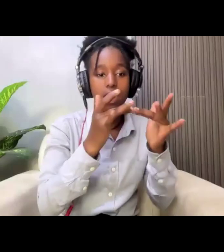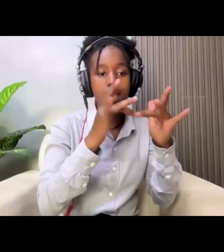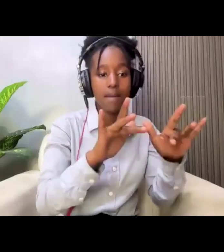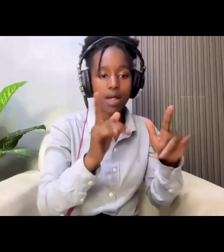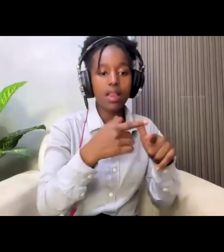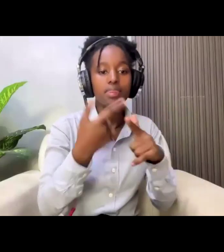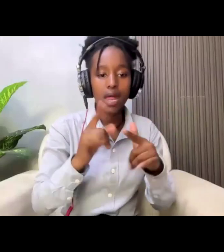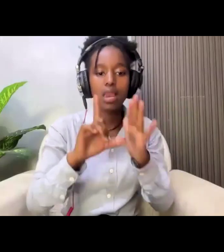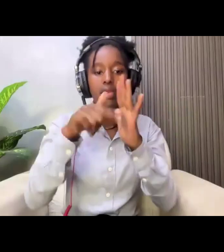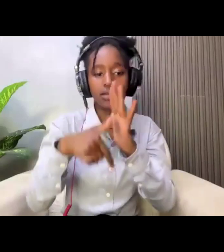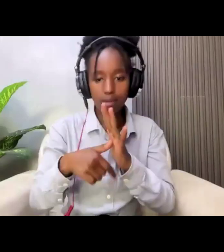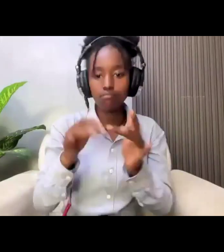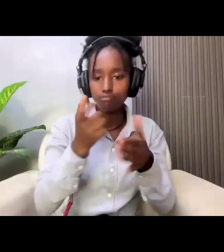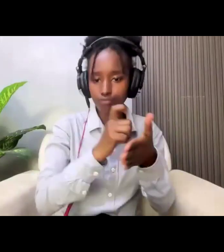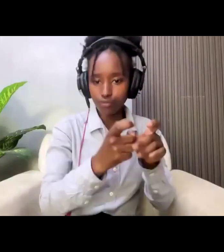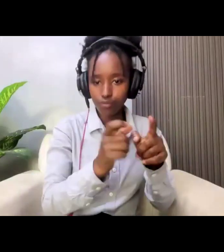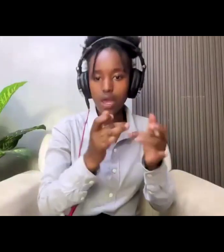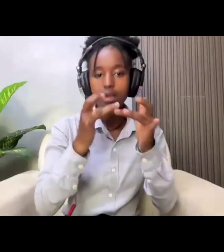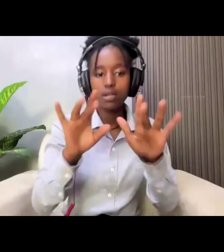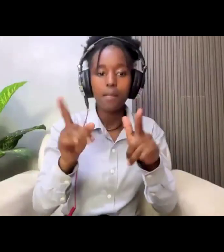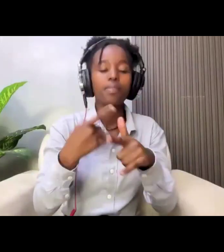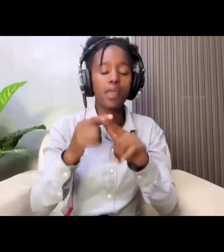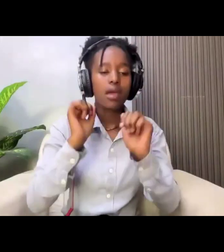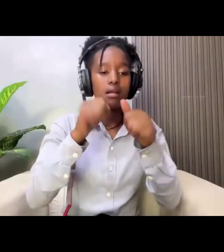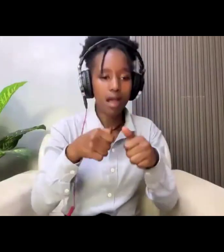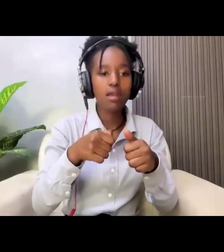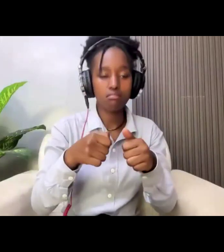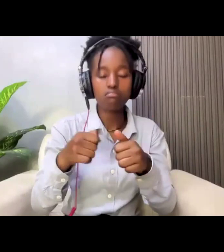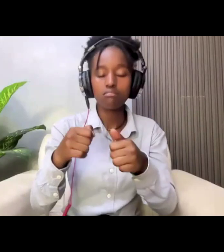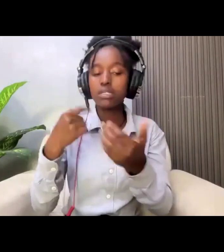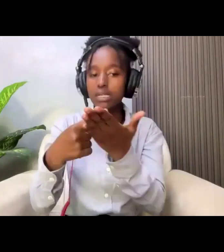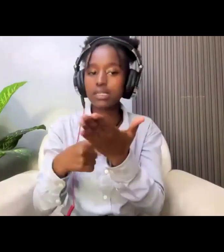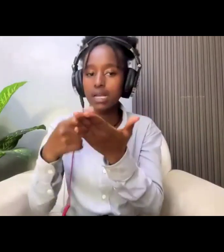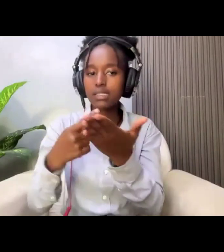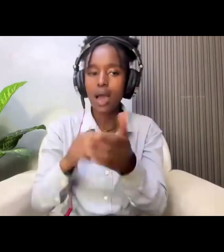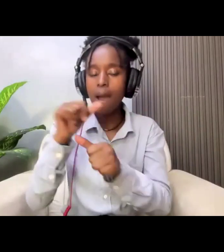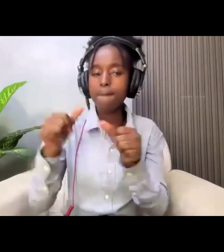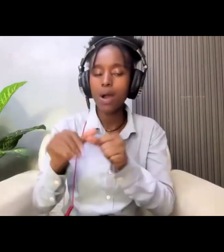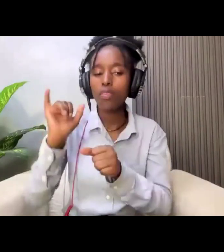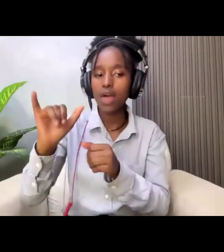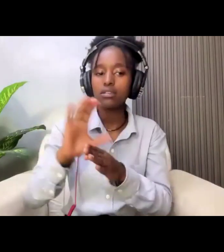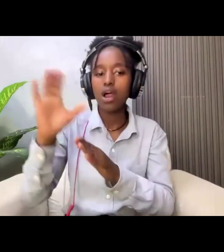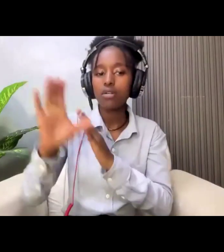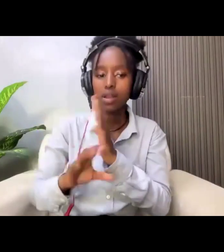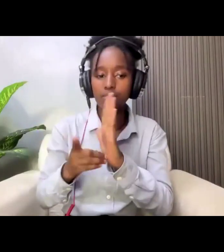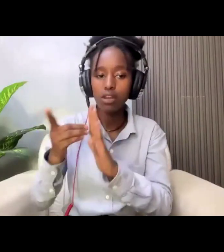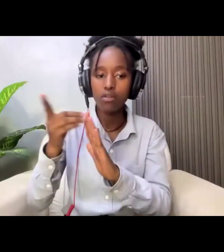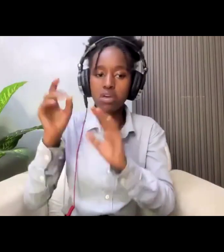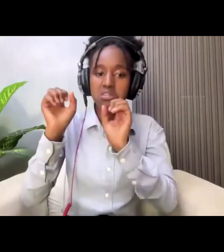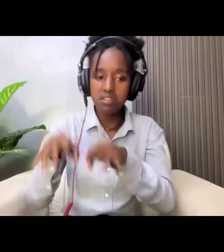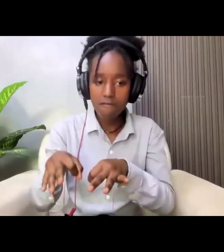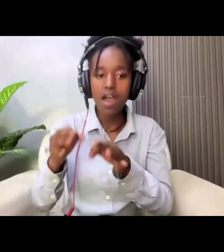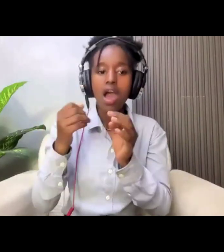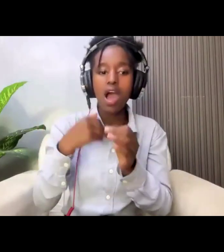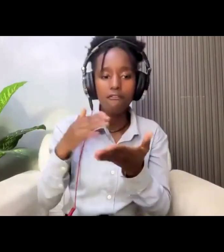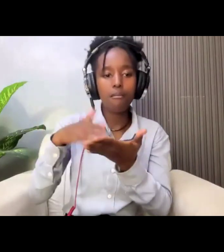just now. And if you want to contact me and if you have a draft document from them or anything from